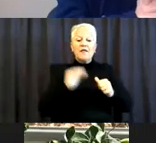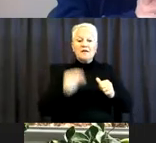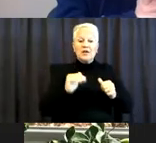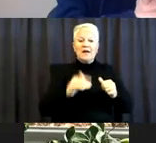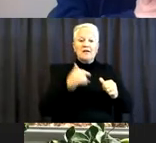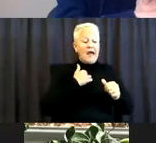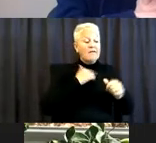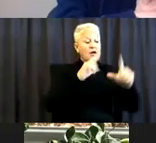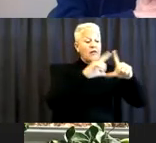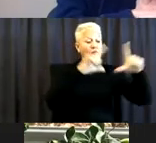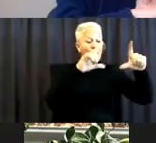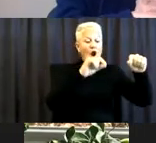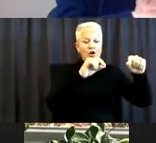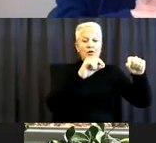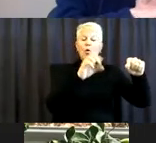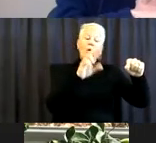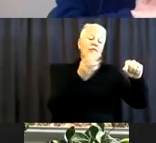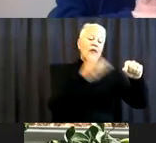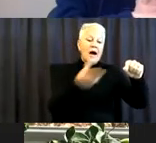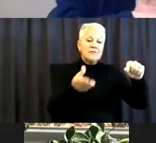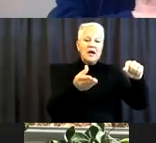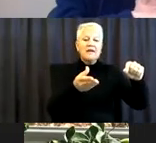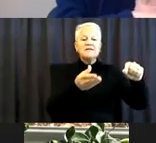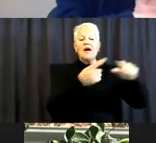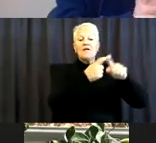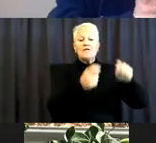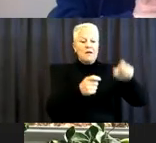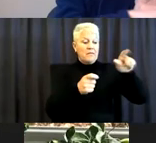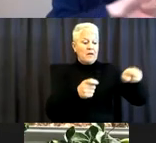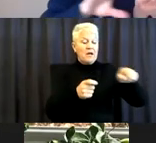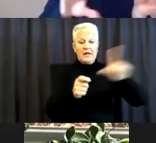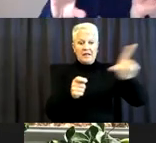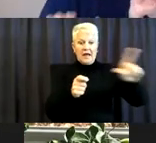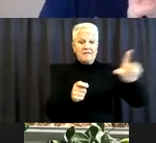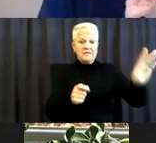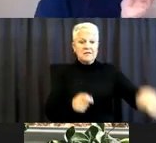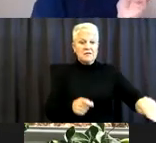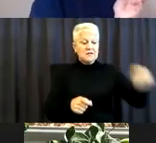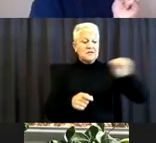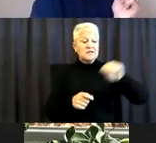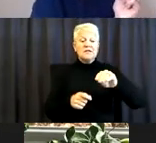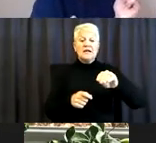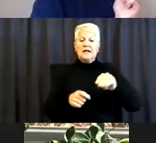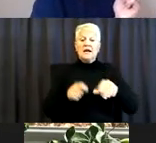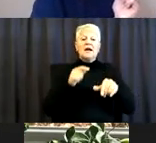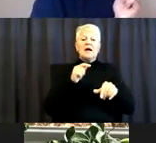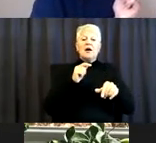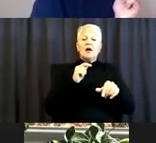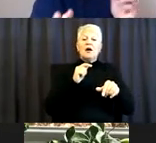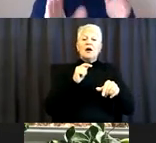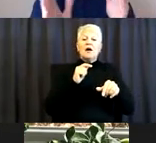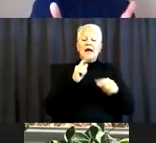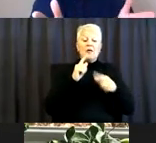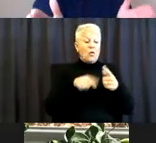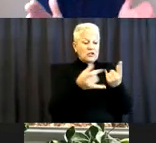out of the object out of the one on the left to the tray. And then what she's currently going to or doing